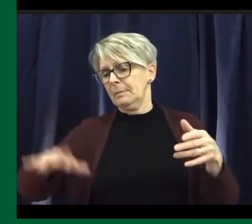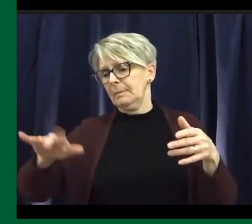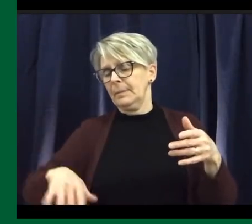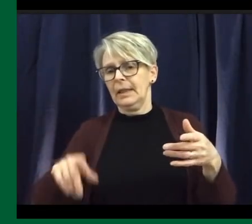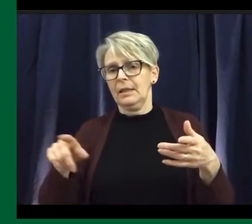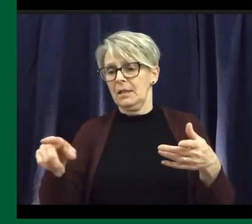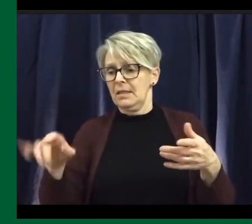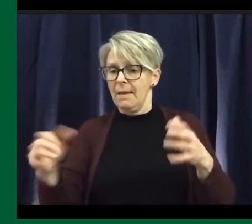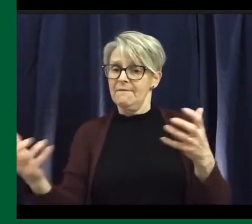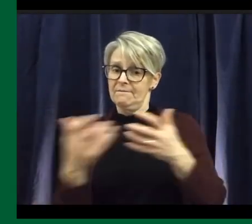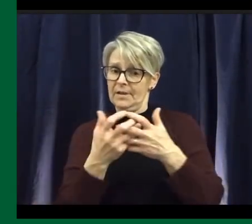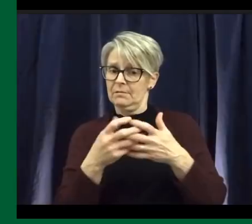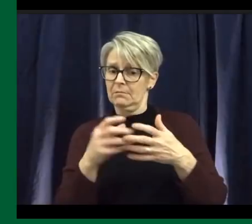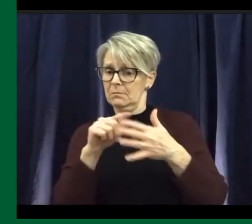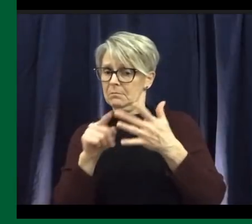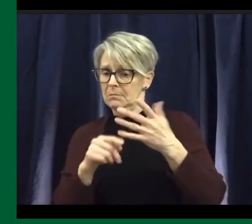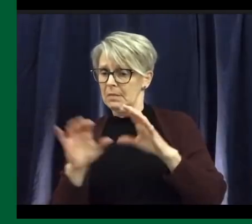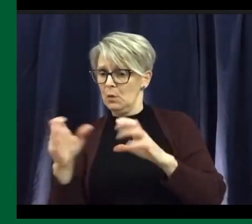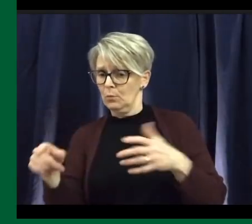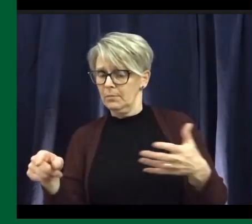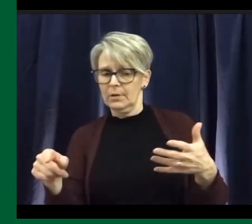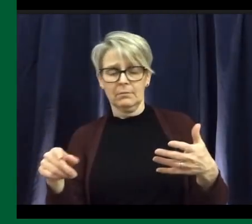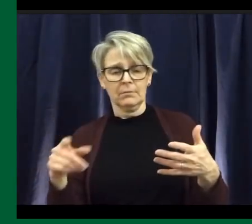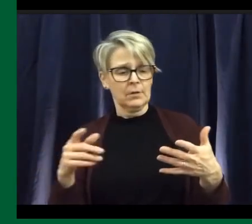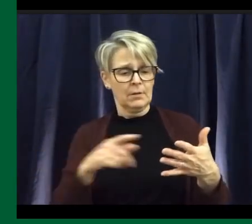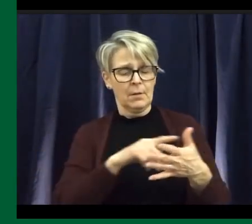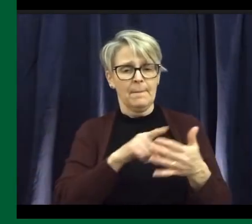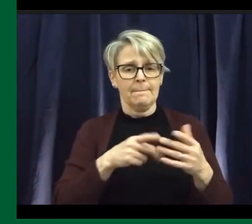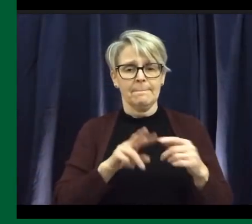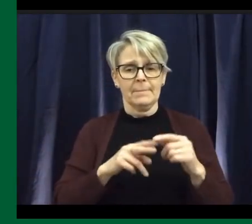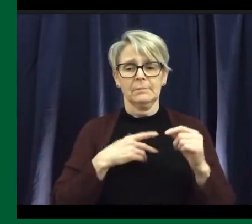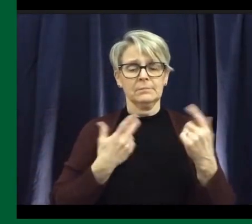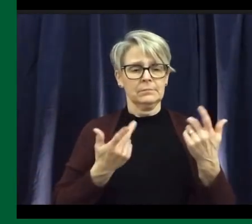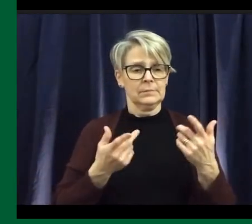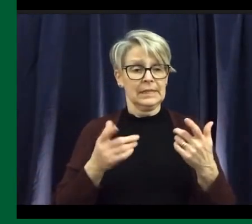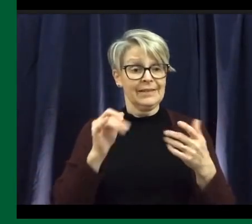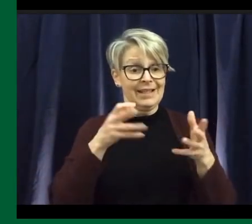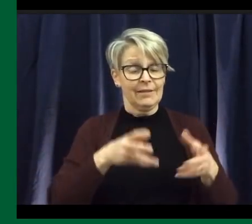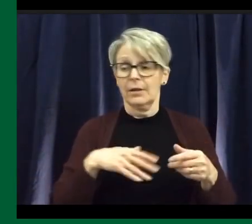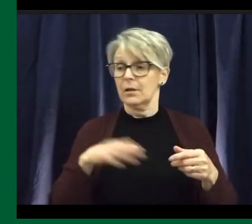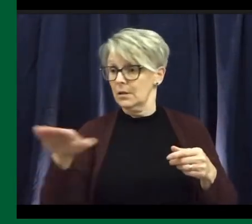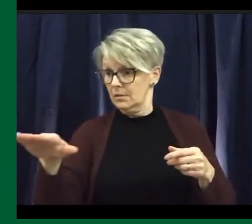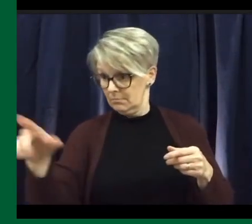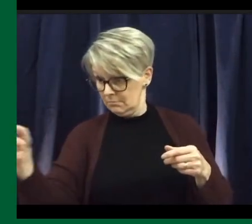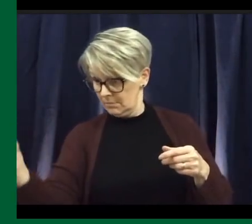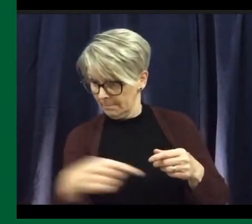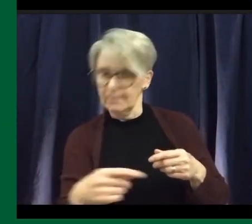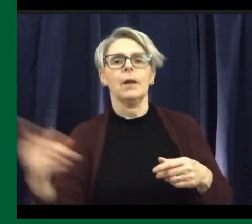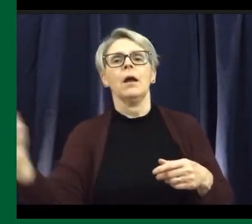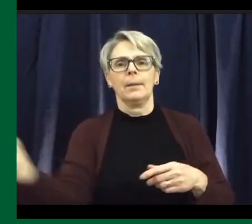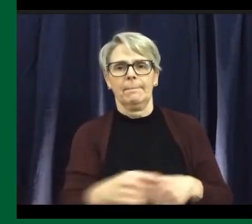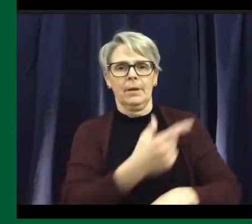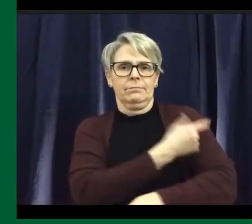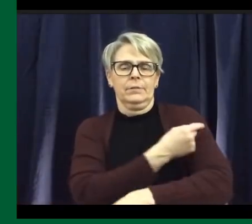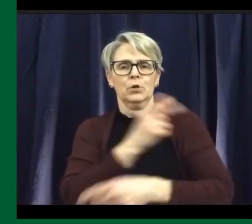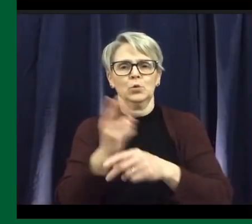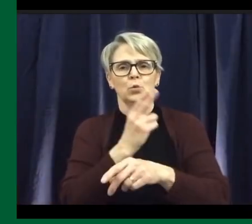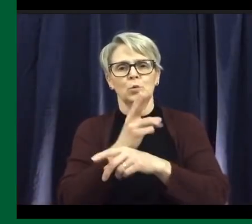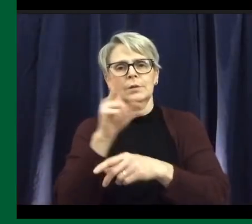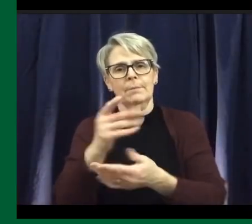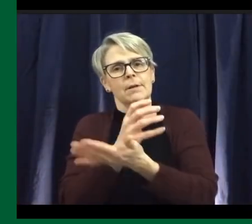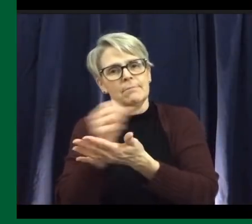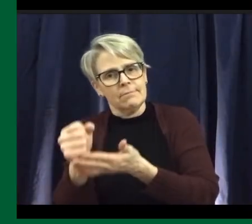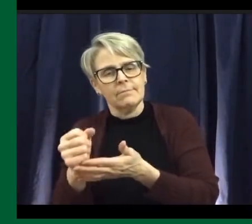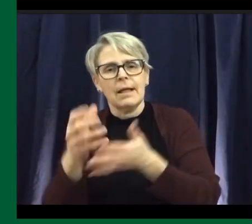eligibility grouping that would be on standby, that could be called in to receive those any